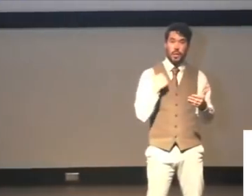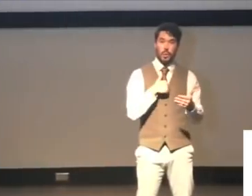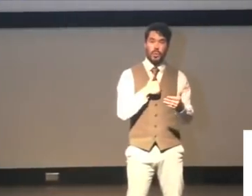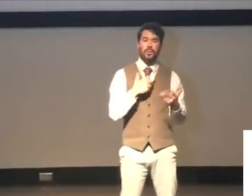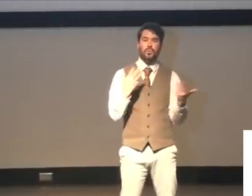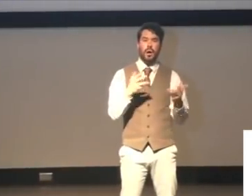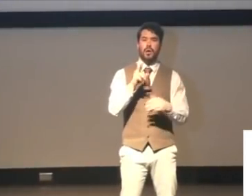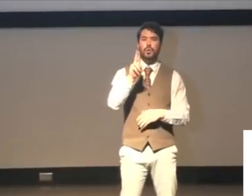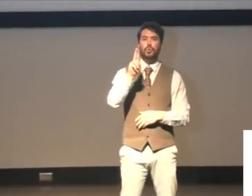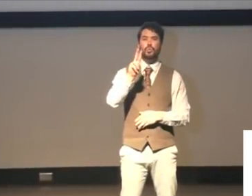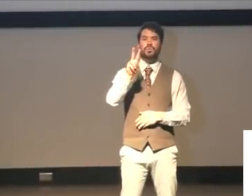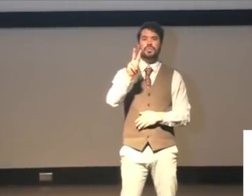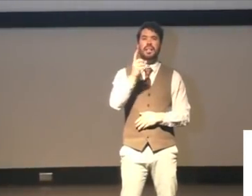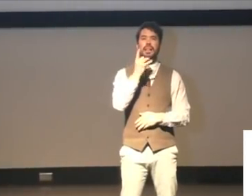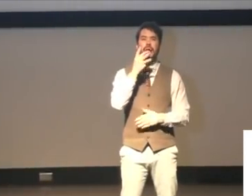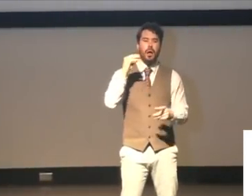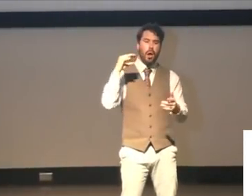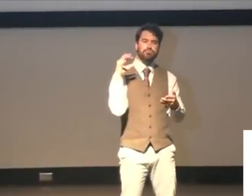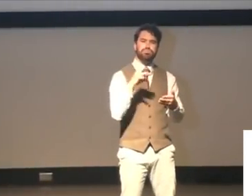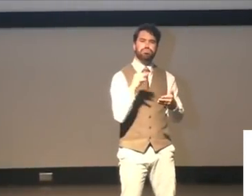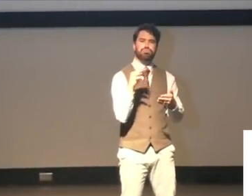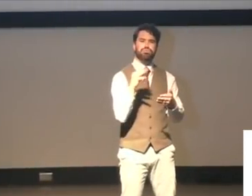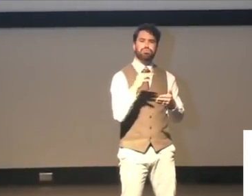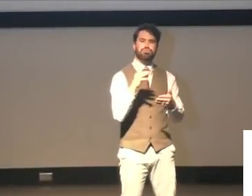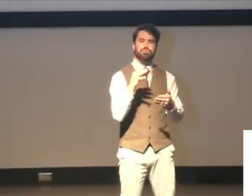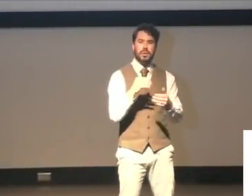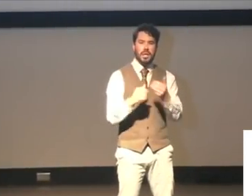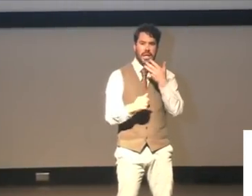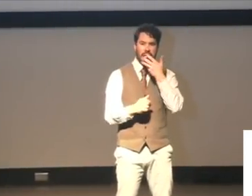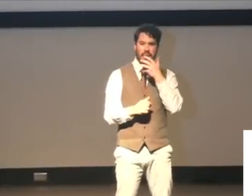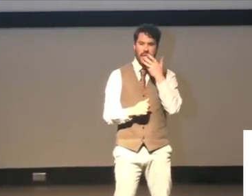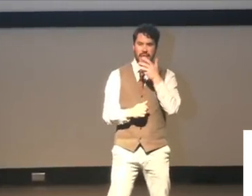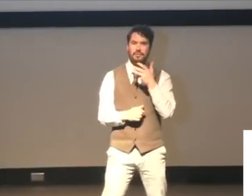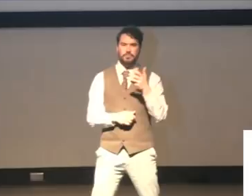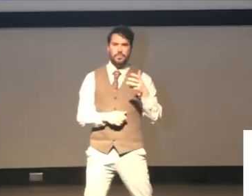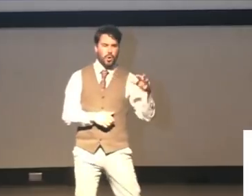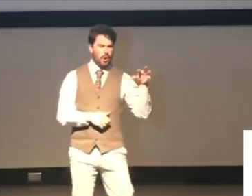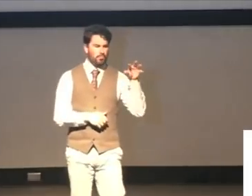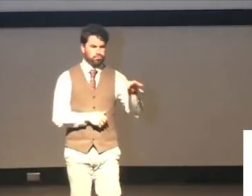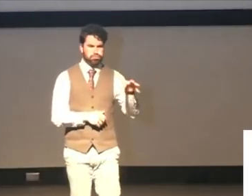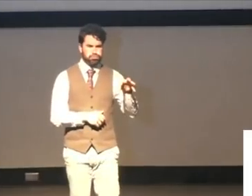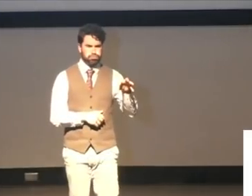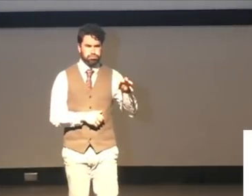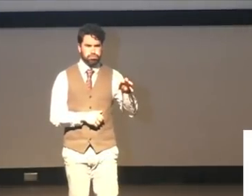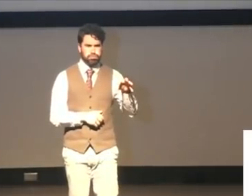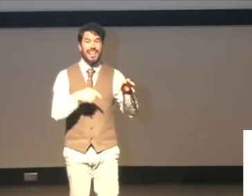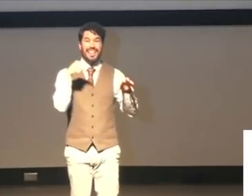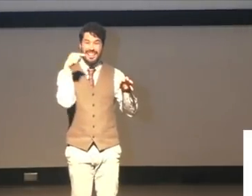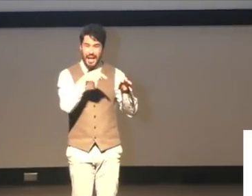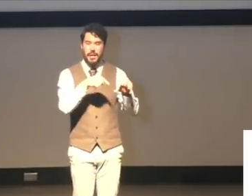light reprocessing with moist heat. And that kills